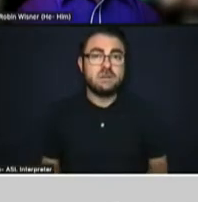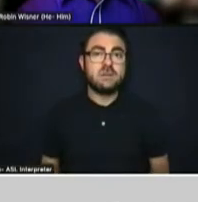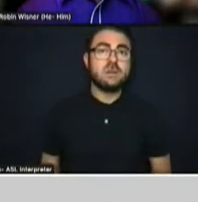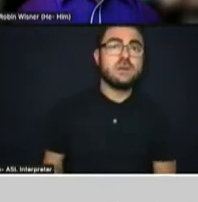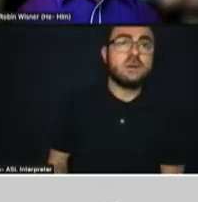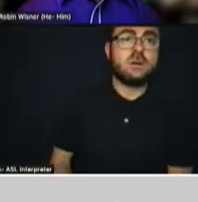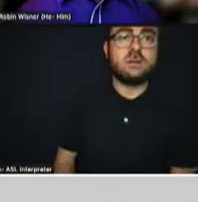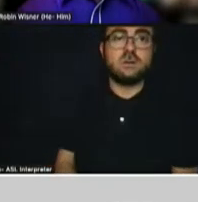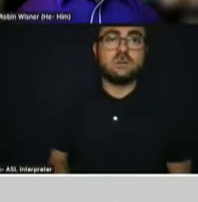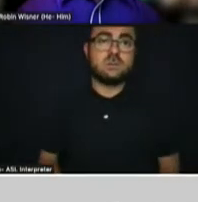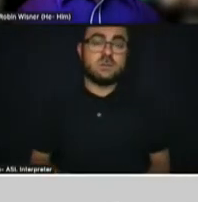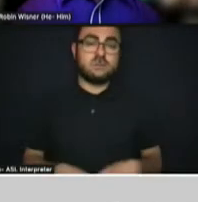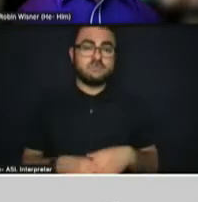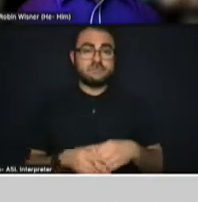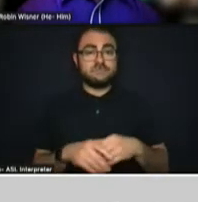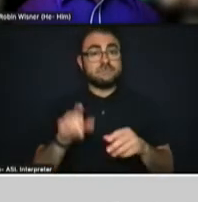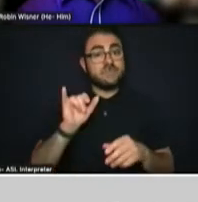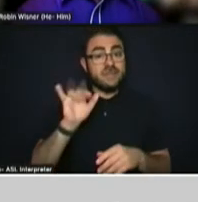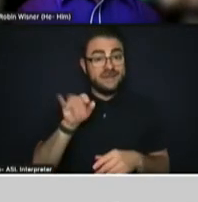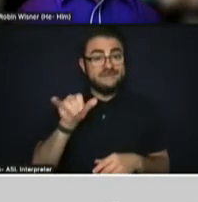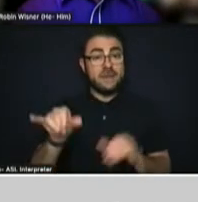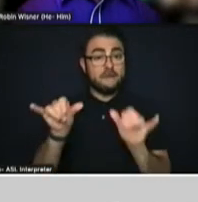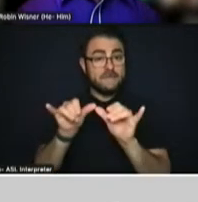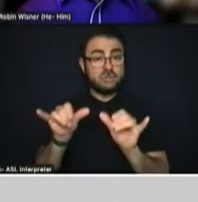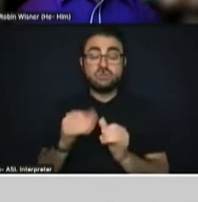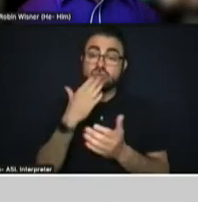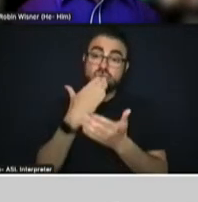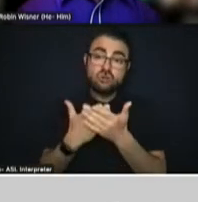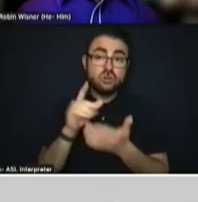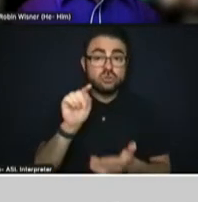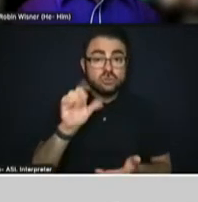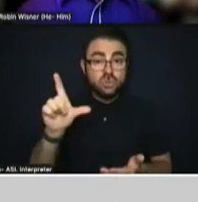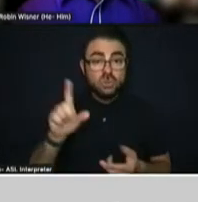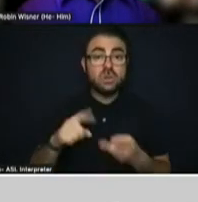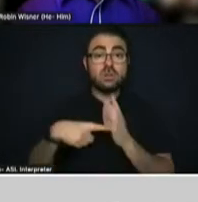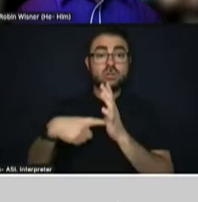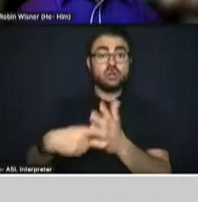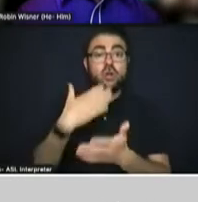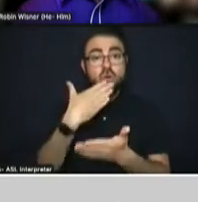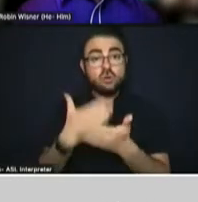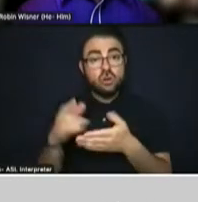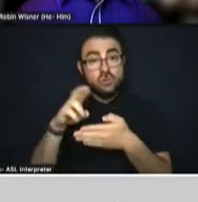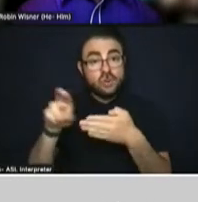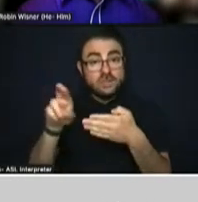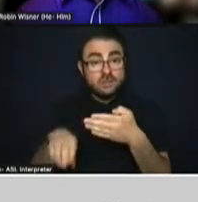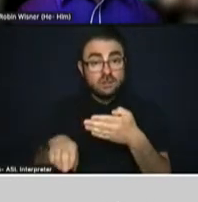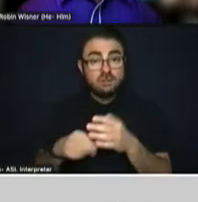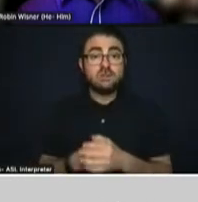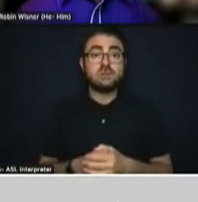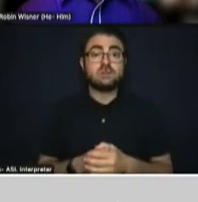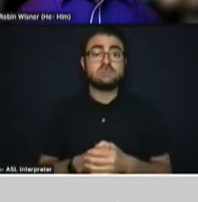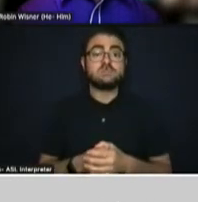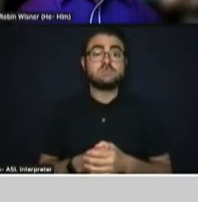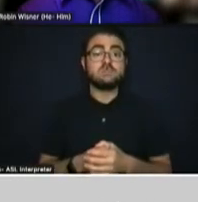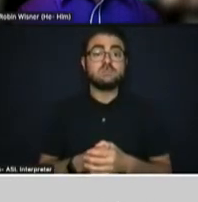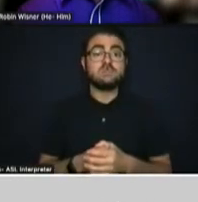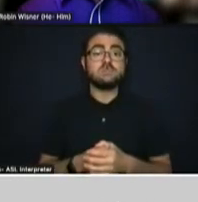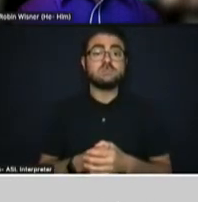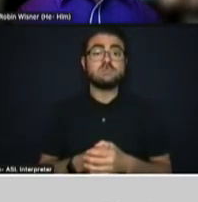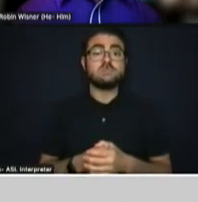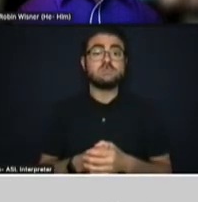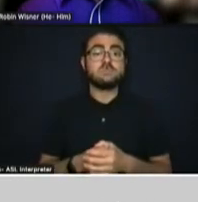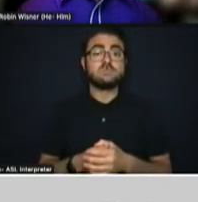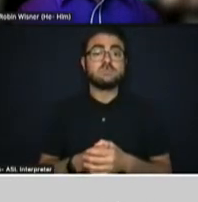if the measurement was a good tool and it showed good results, contrary to what we've